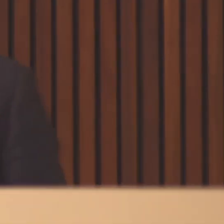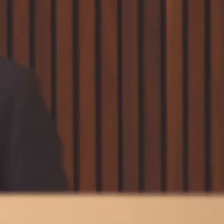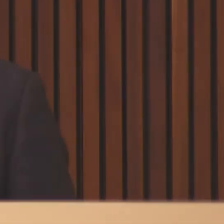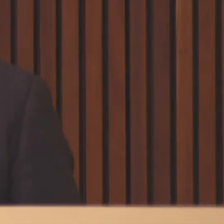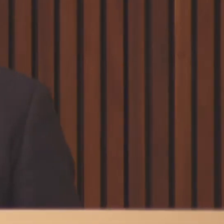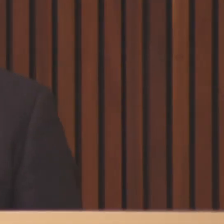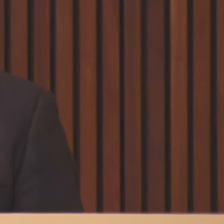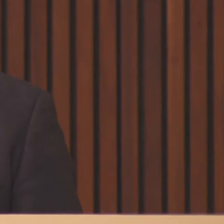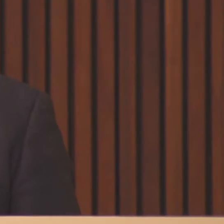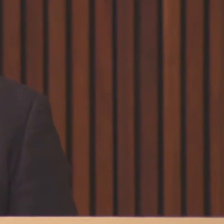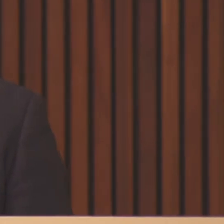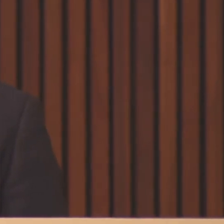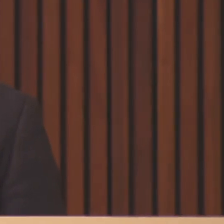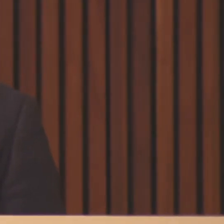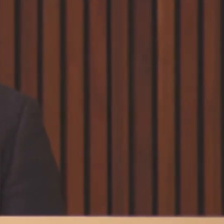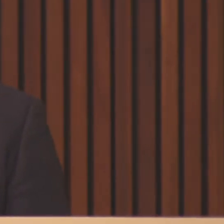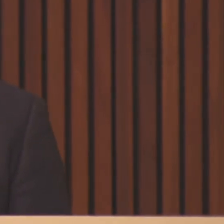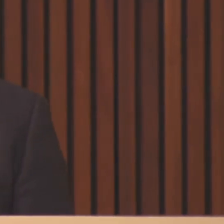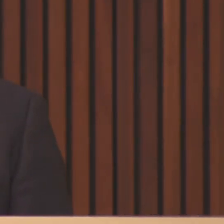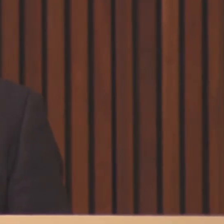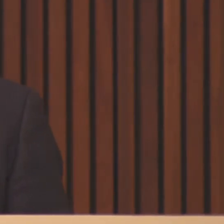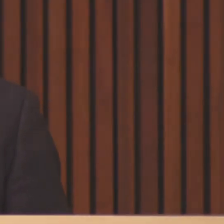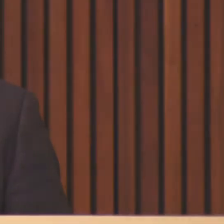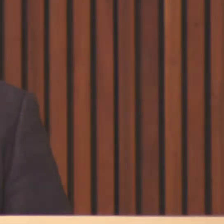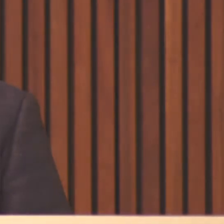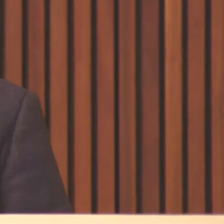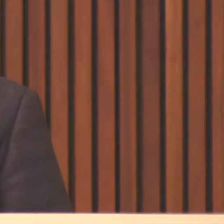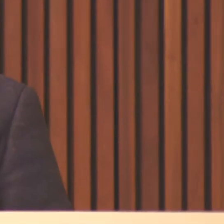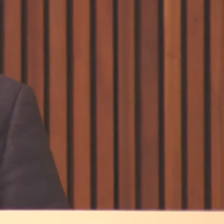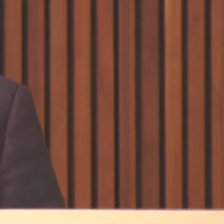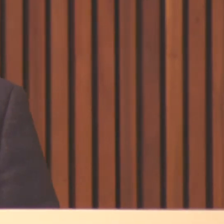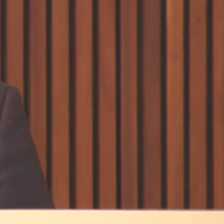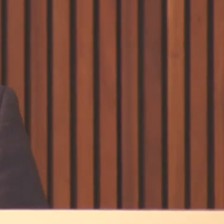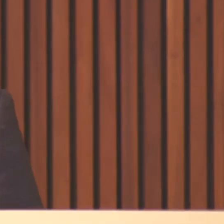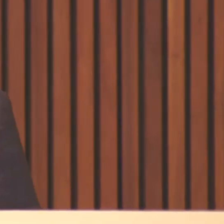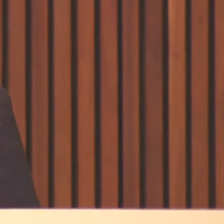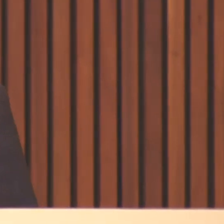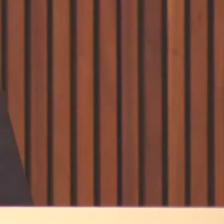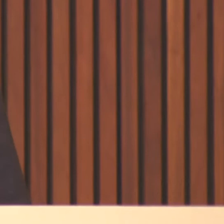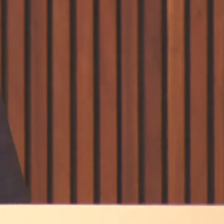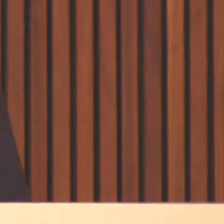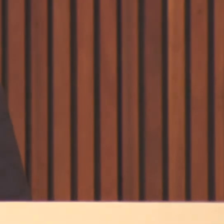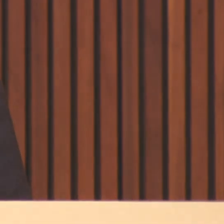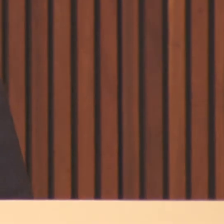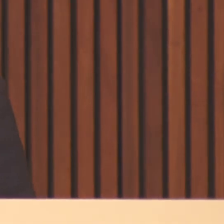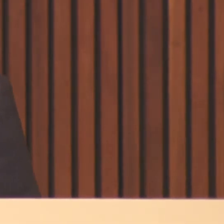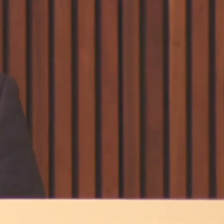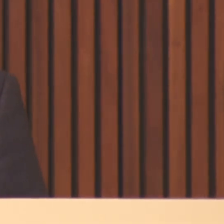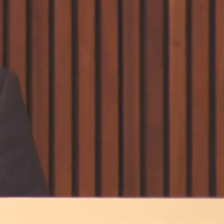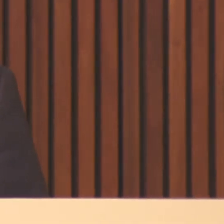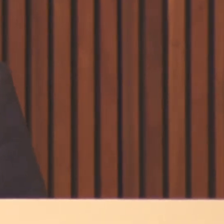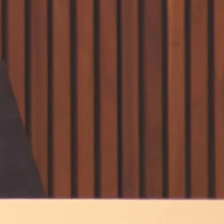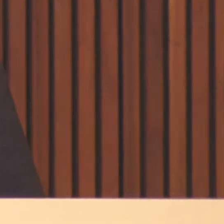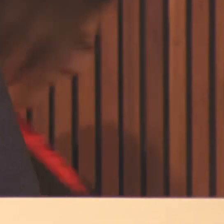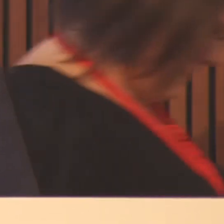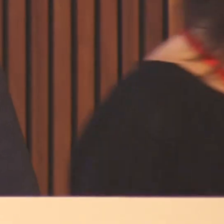Delegates, I'd like to thank both Mary and Melanie, and also Emma and Minister